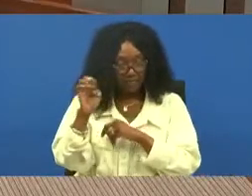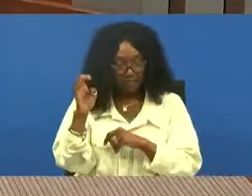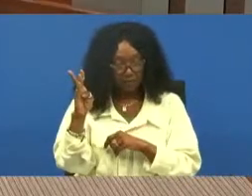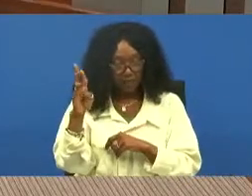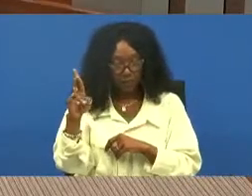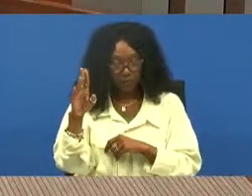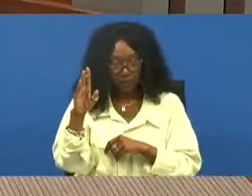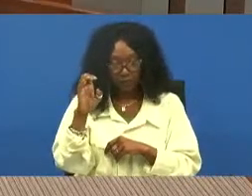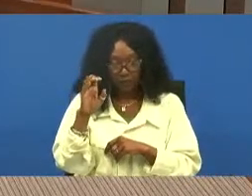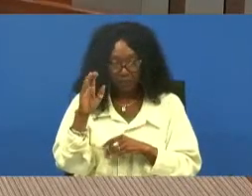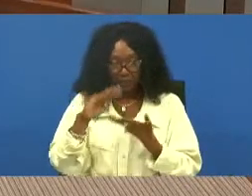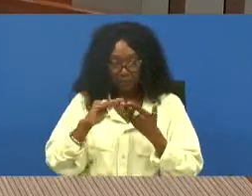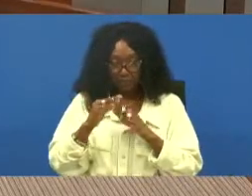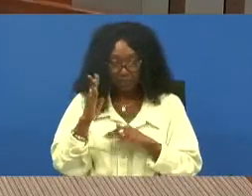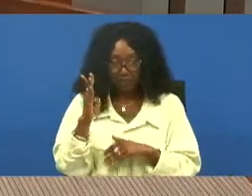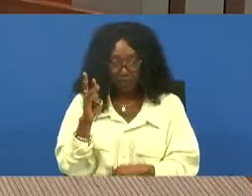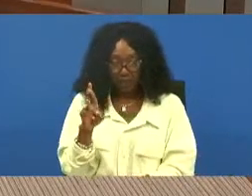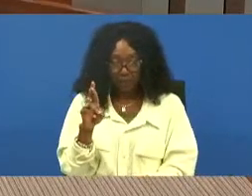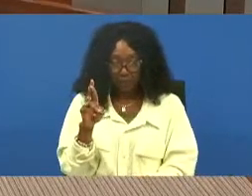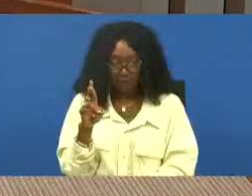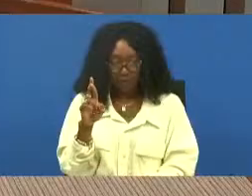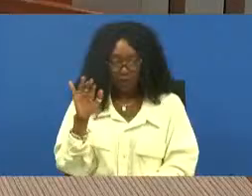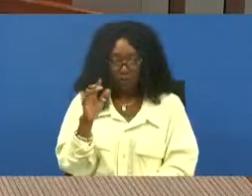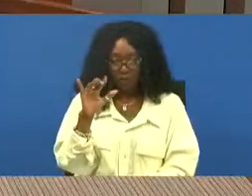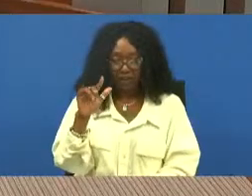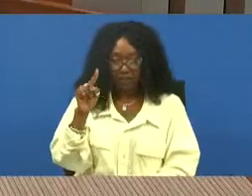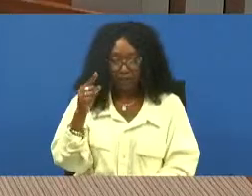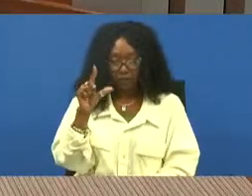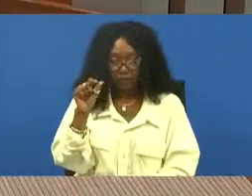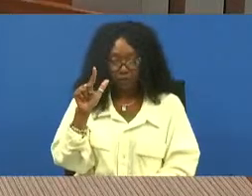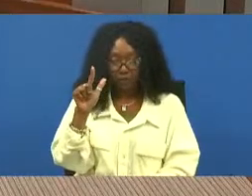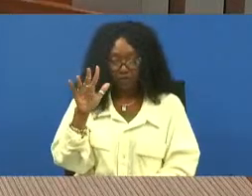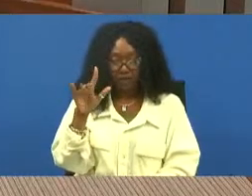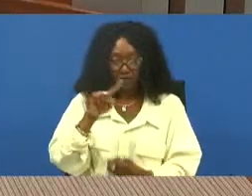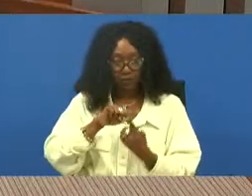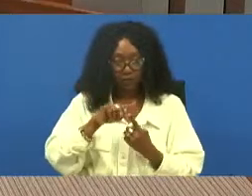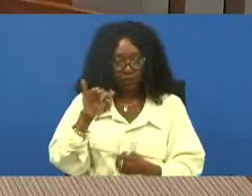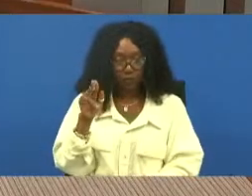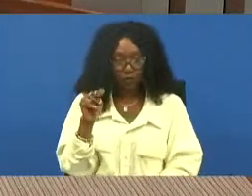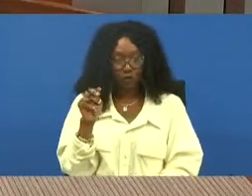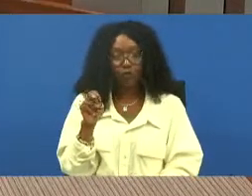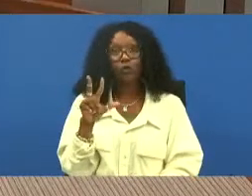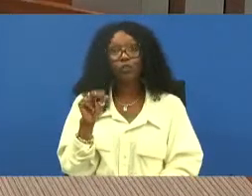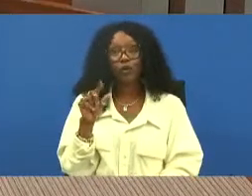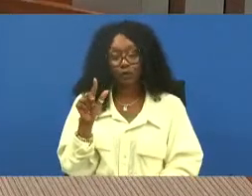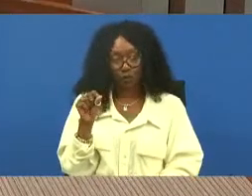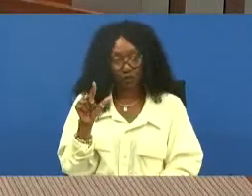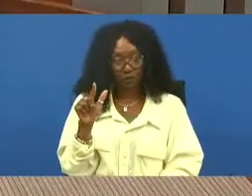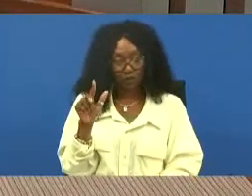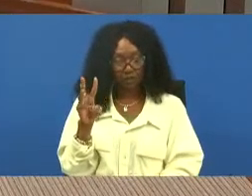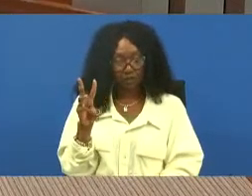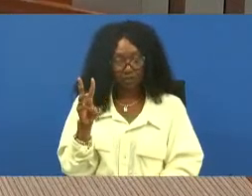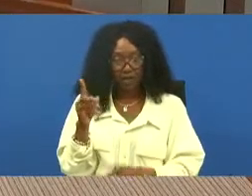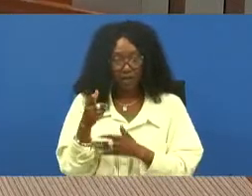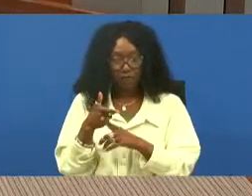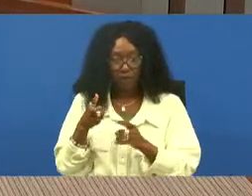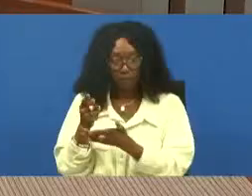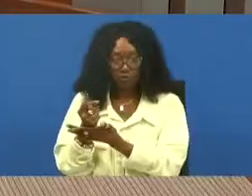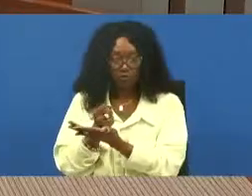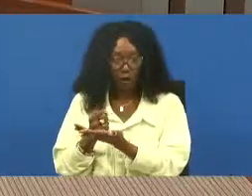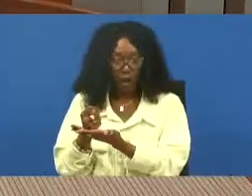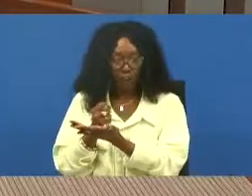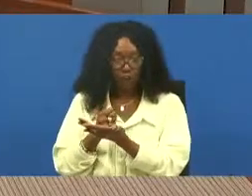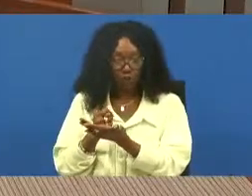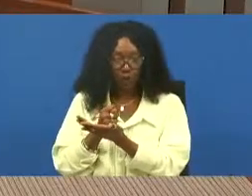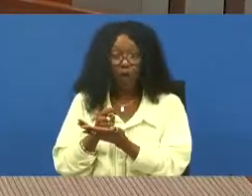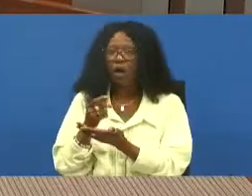Rouge and City of Baton Rouge for the period July 1st, 2025 until June 30th, 2026 by Council Administrative Treasurer.